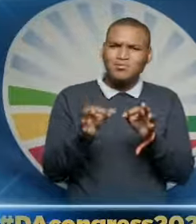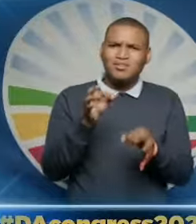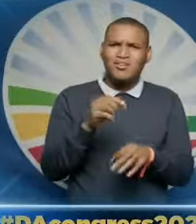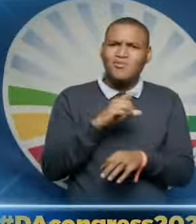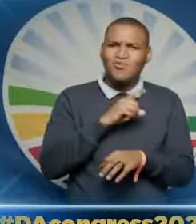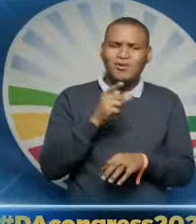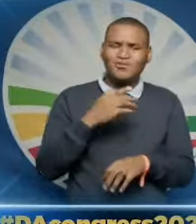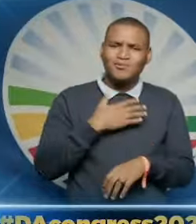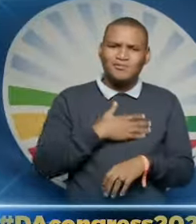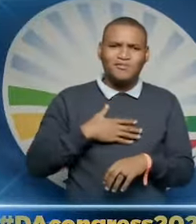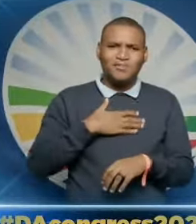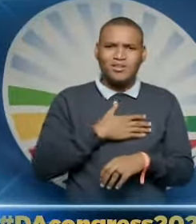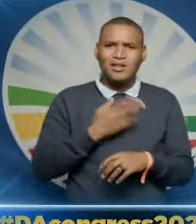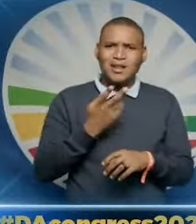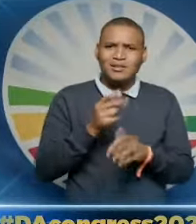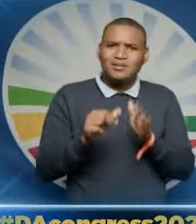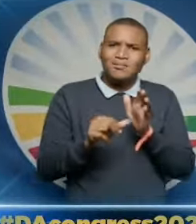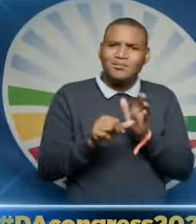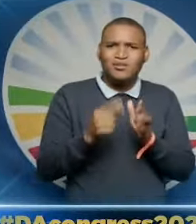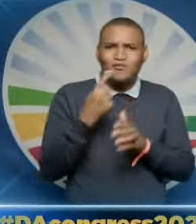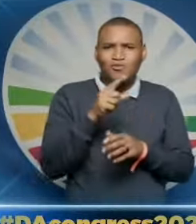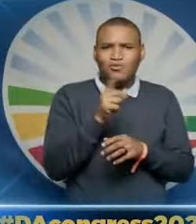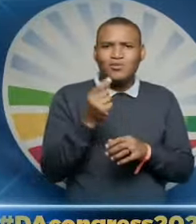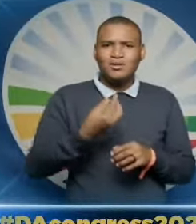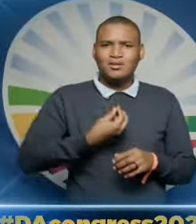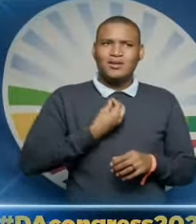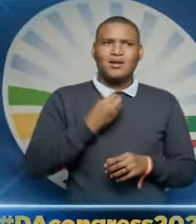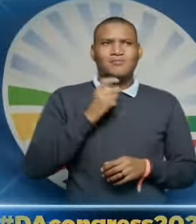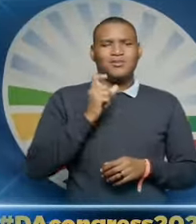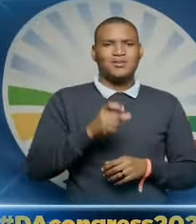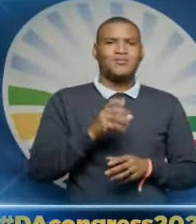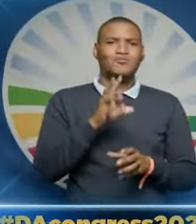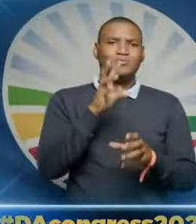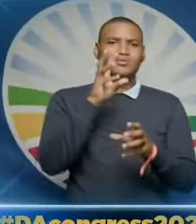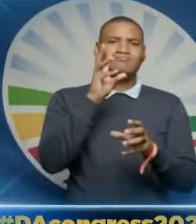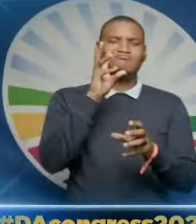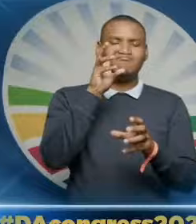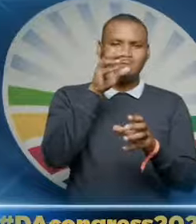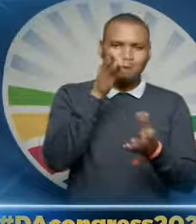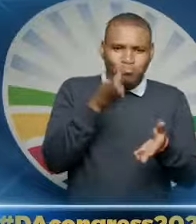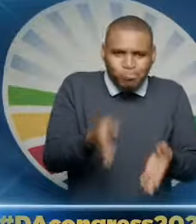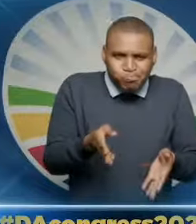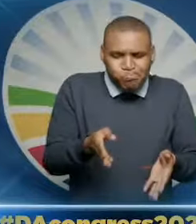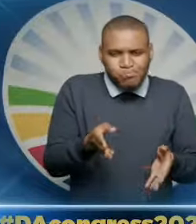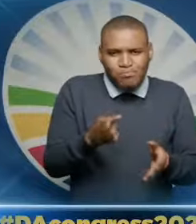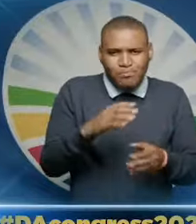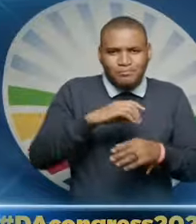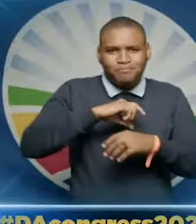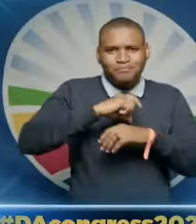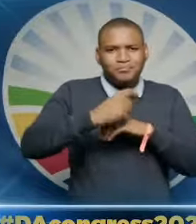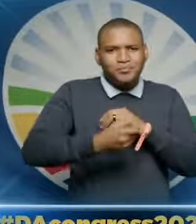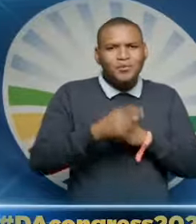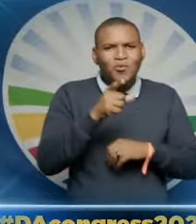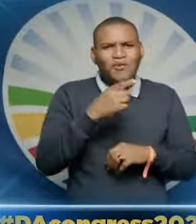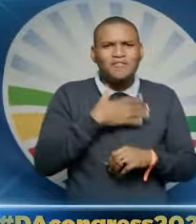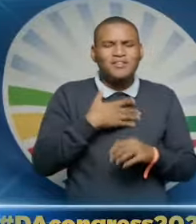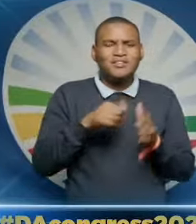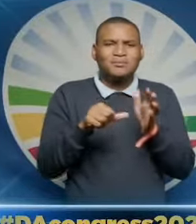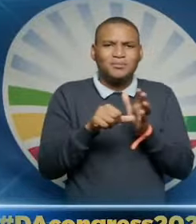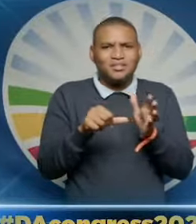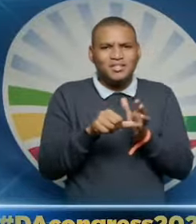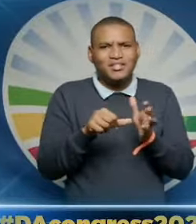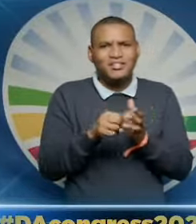do you feel like it's important for you as a young person to be here at Congress, and why do you feel like it's important for you as a young